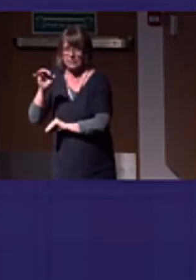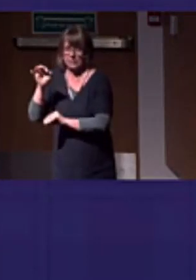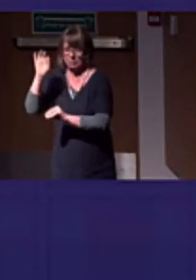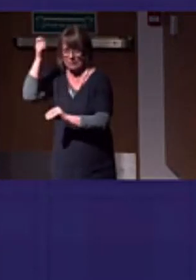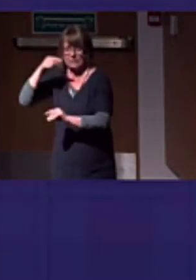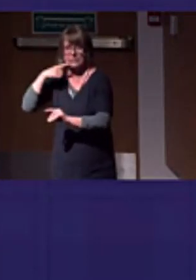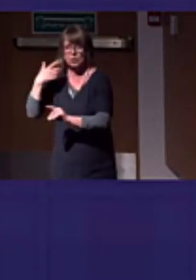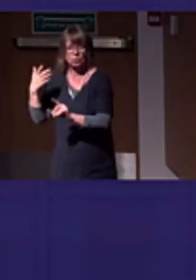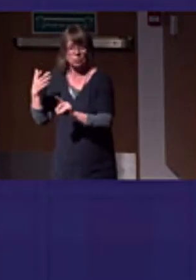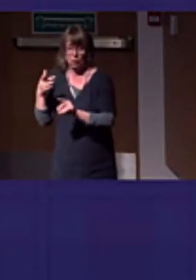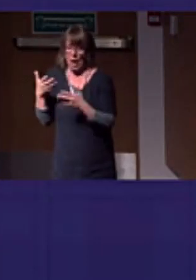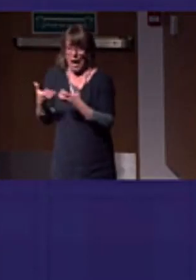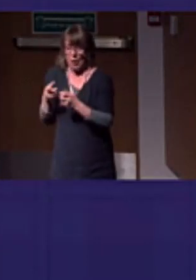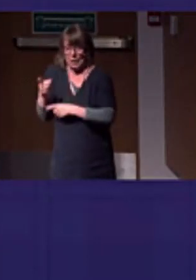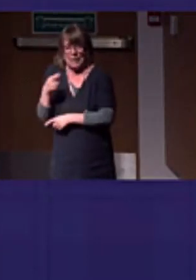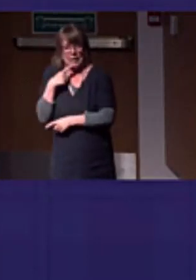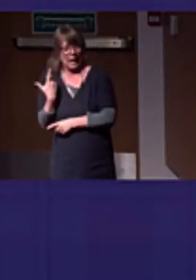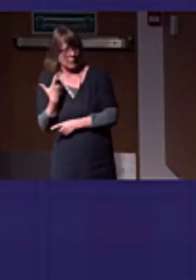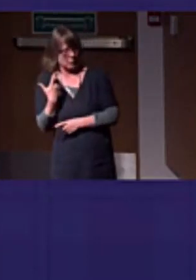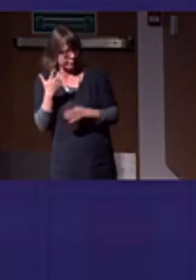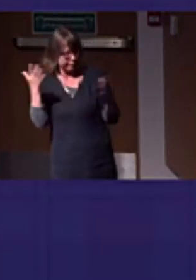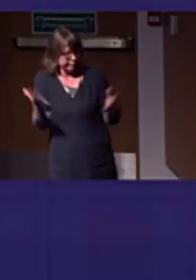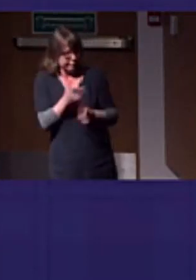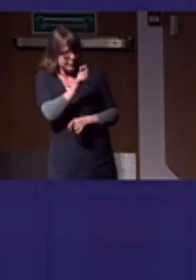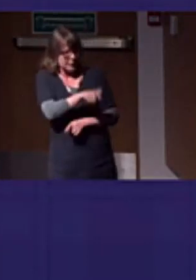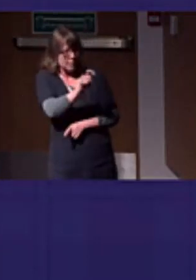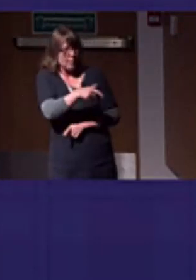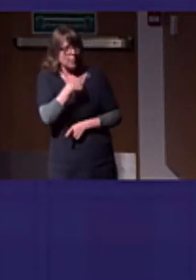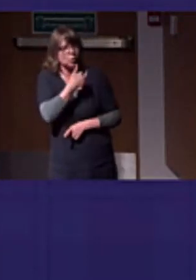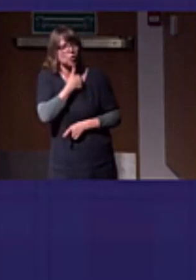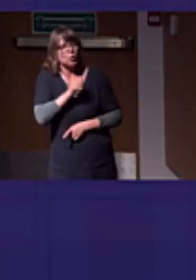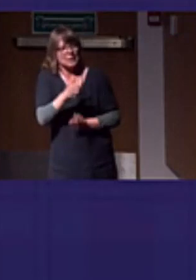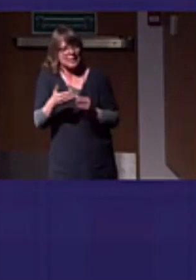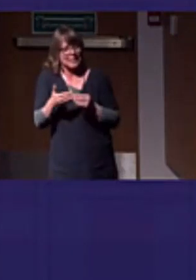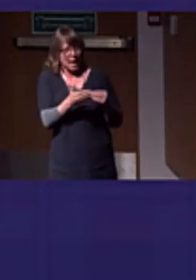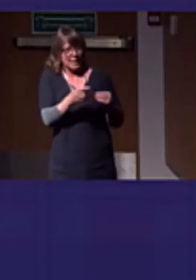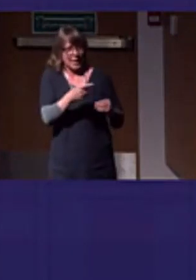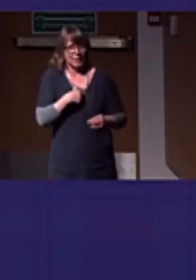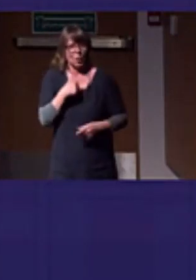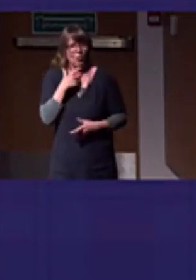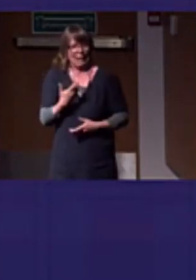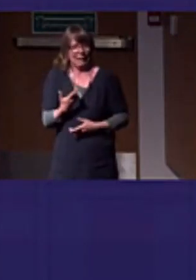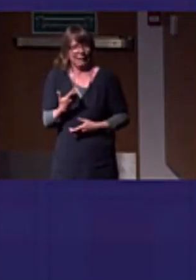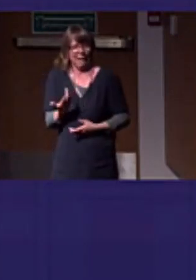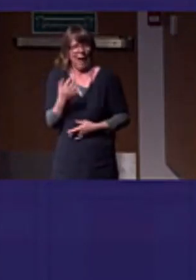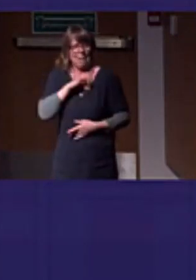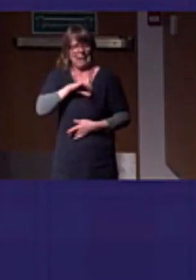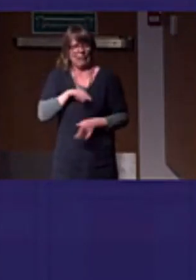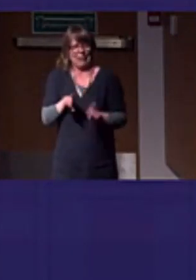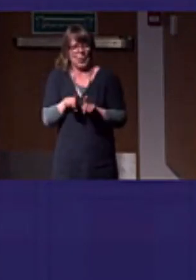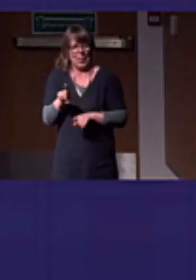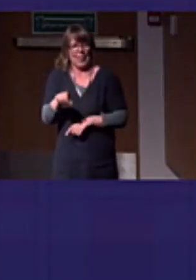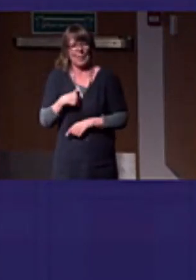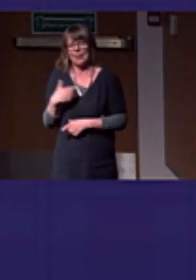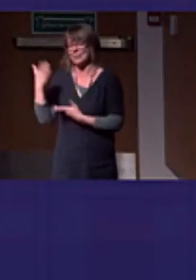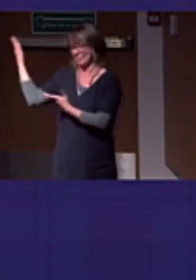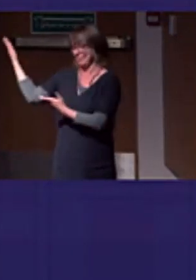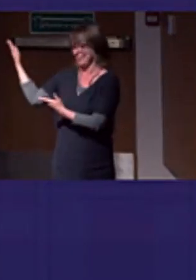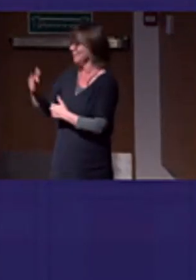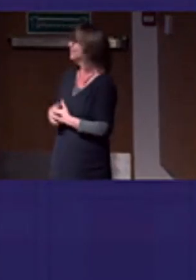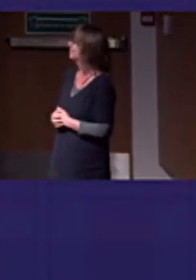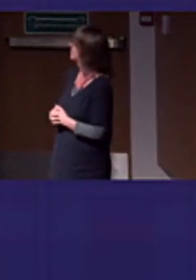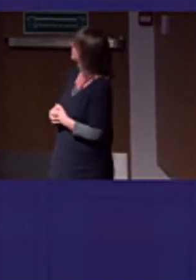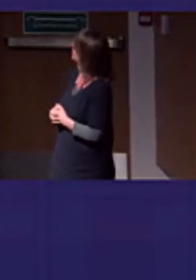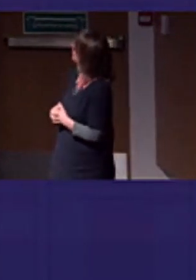to use accessibility by design from the beginning. So it's actually a favor to me to have someone actually doing the thing.